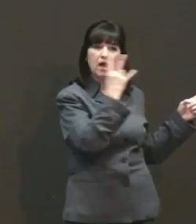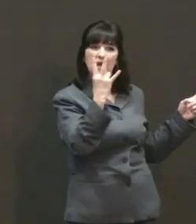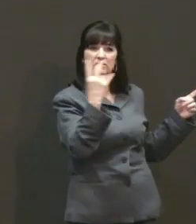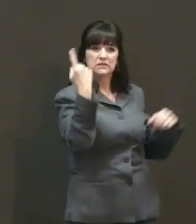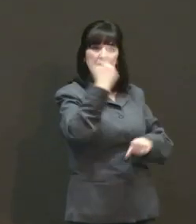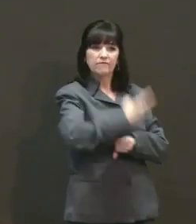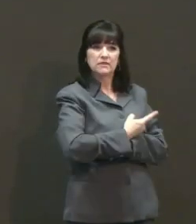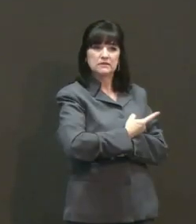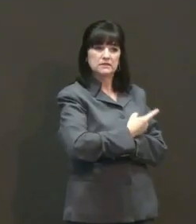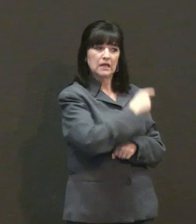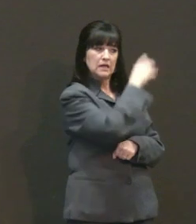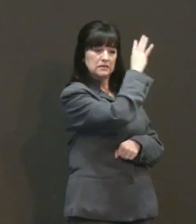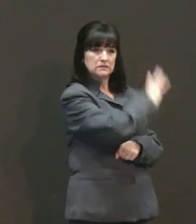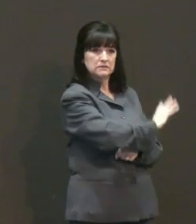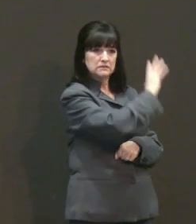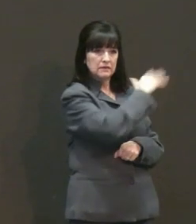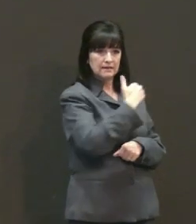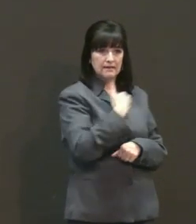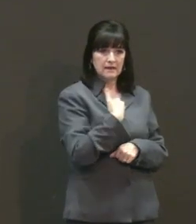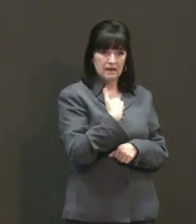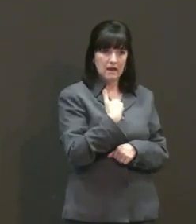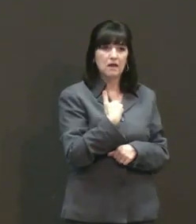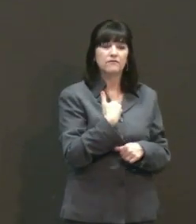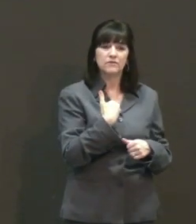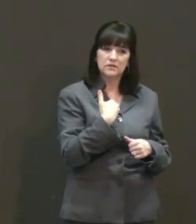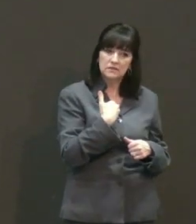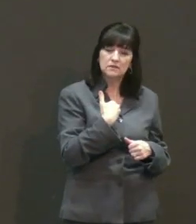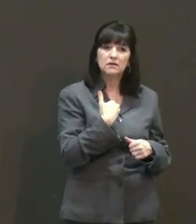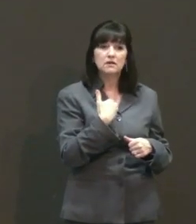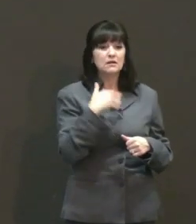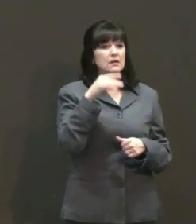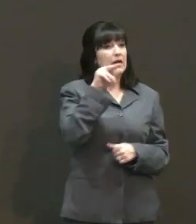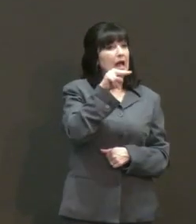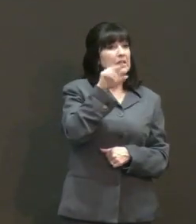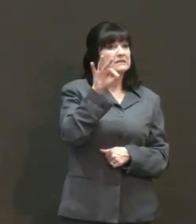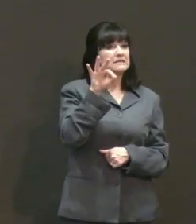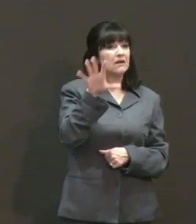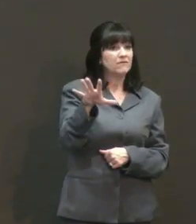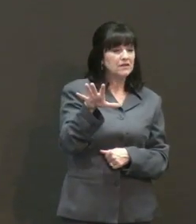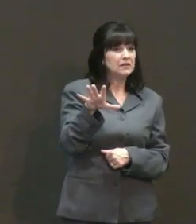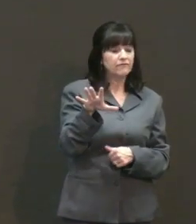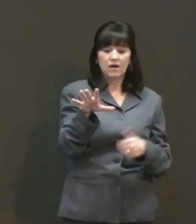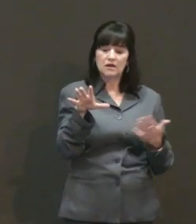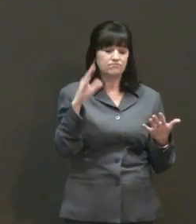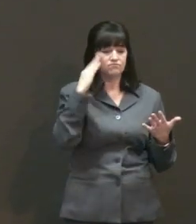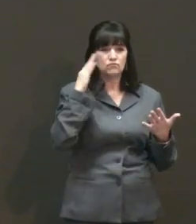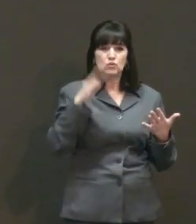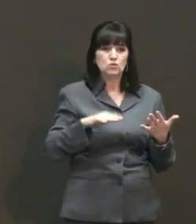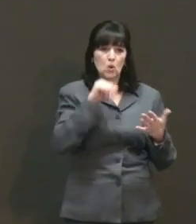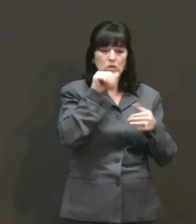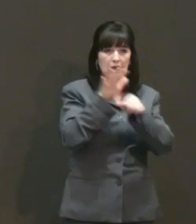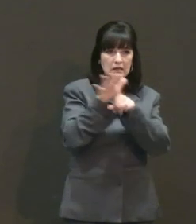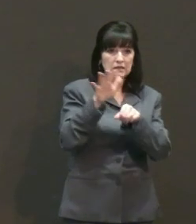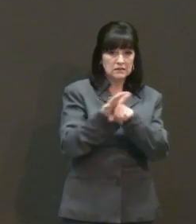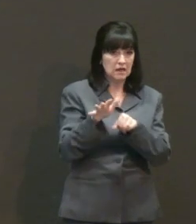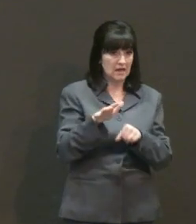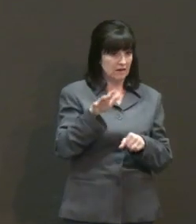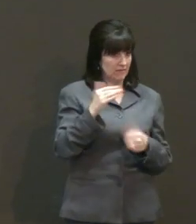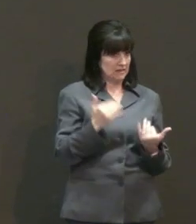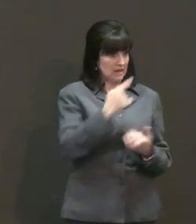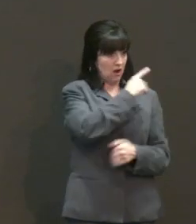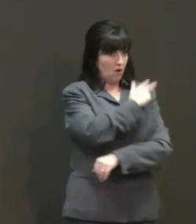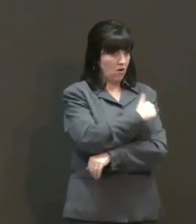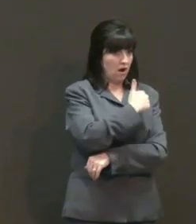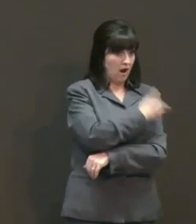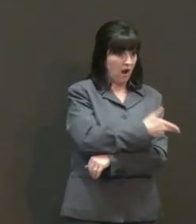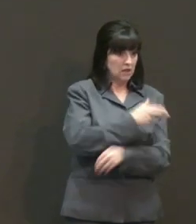mask, so the surgical face mask, not the N95s, is in the 60 to 70,000s at times. That number could go up. As the hospitalization